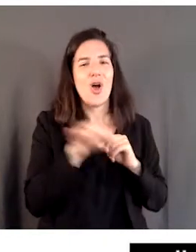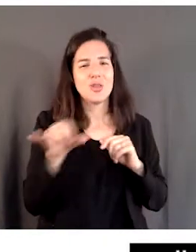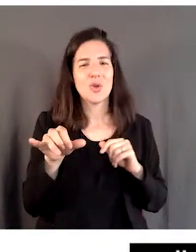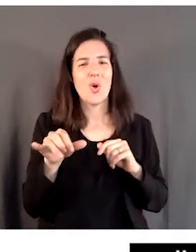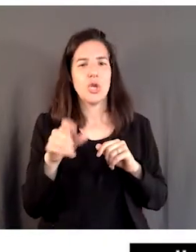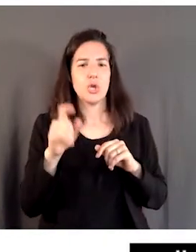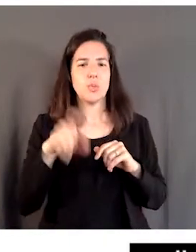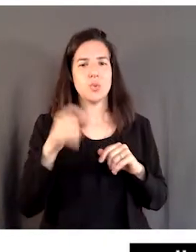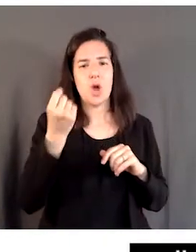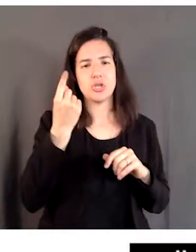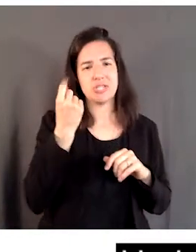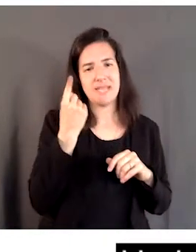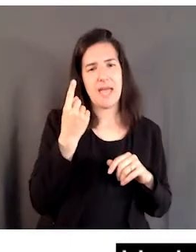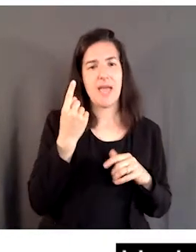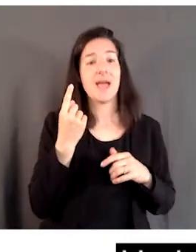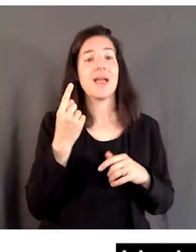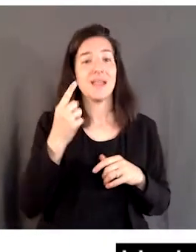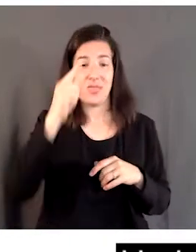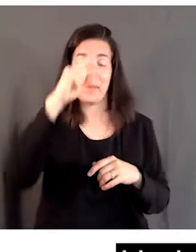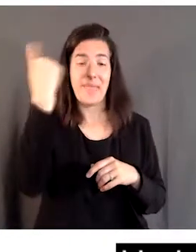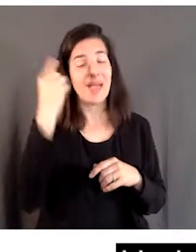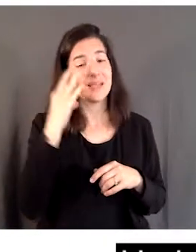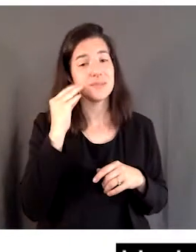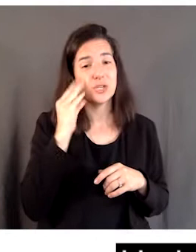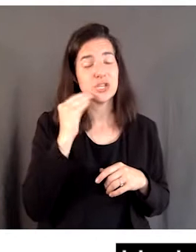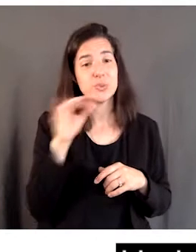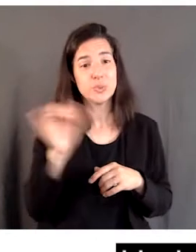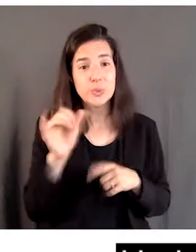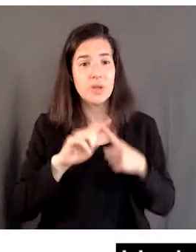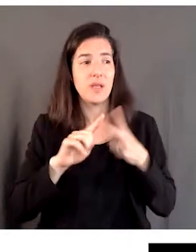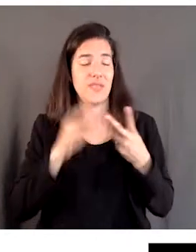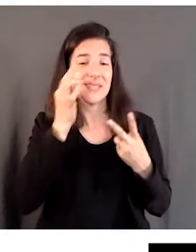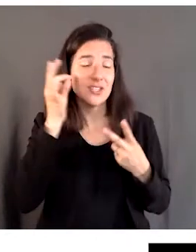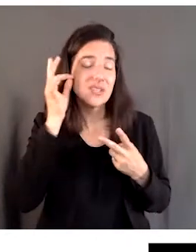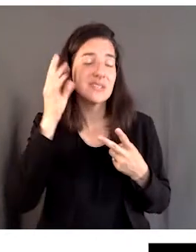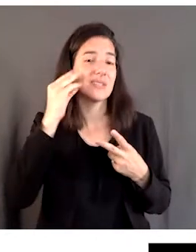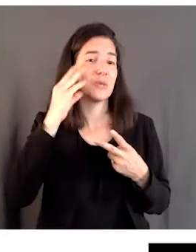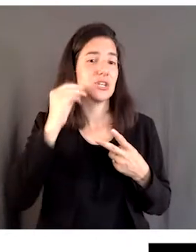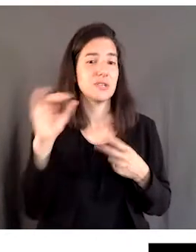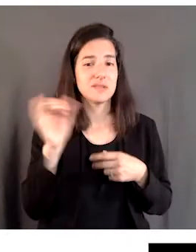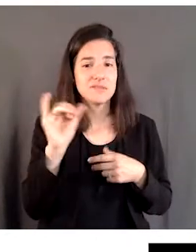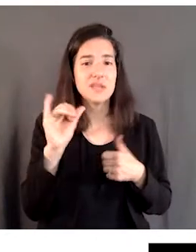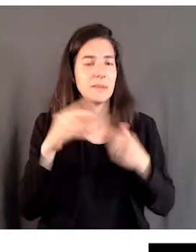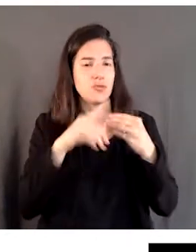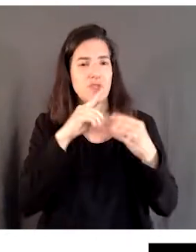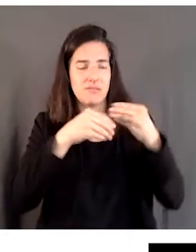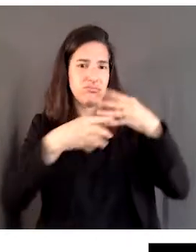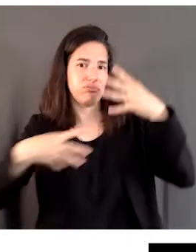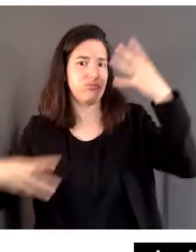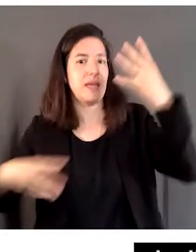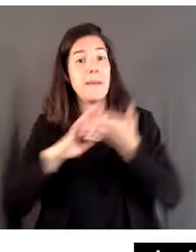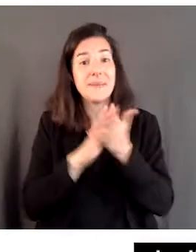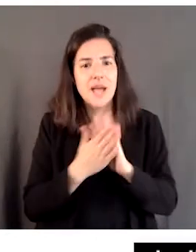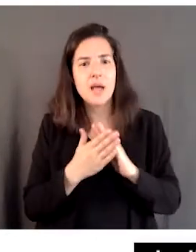then now understand the Black experience, the Indigenous experience, and so on. And so it becomes very nuanced